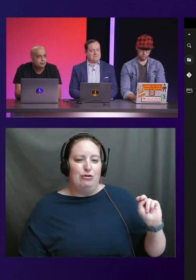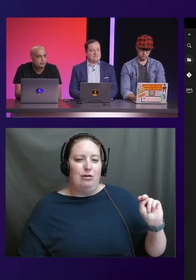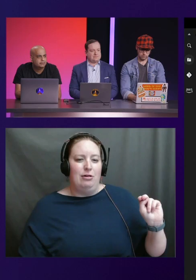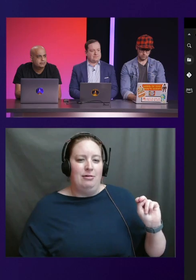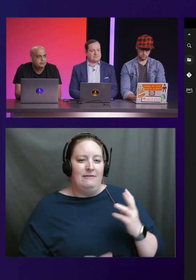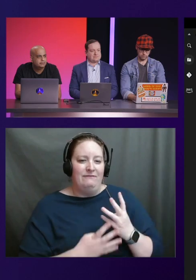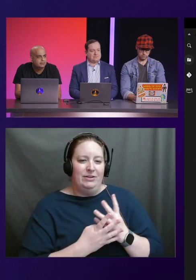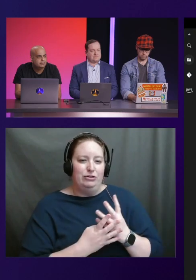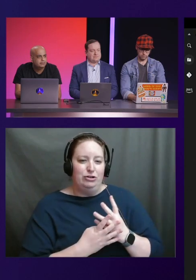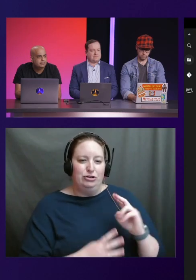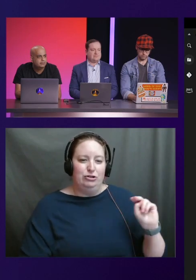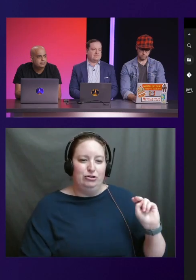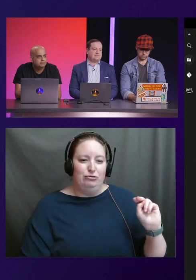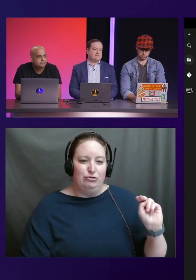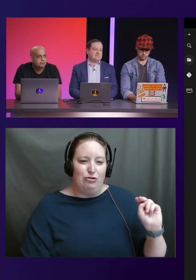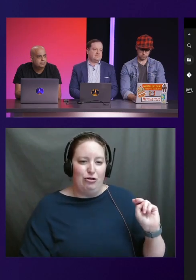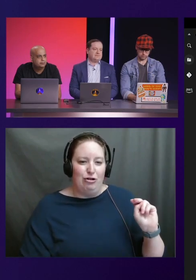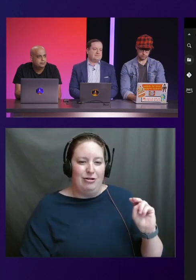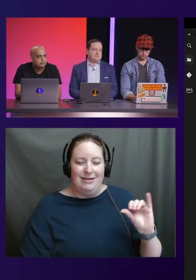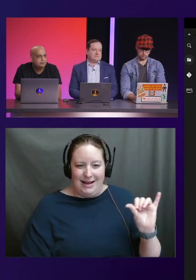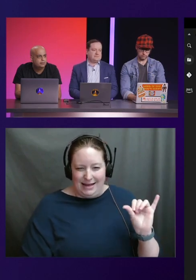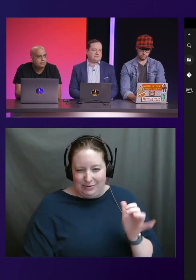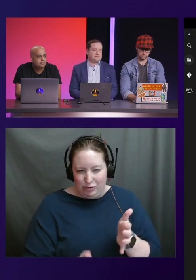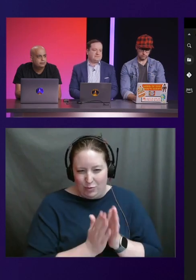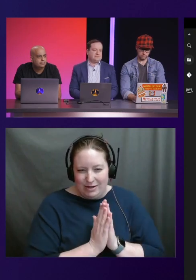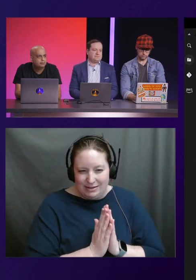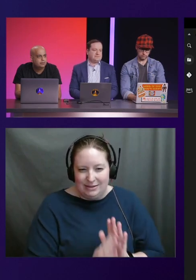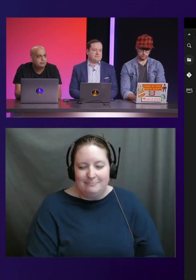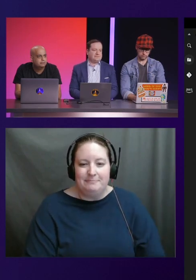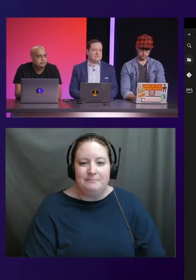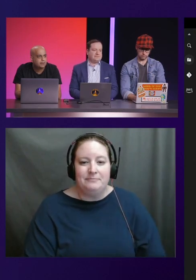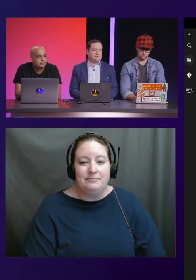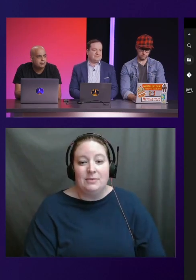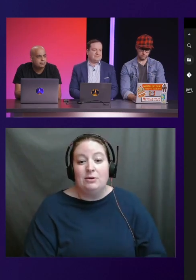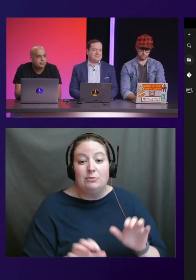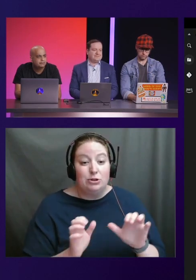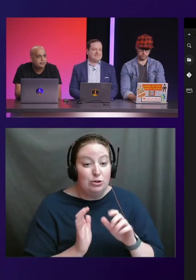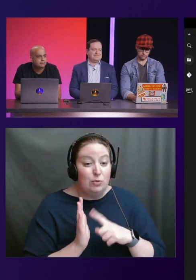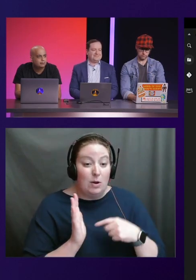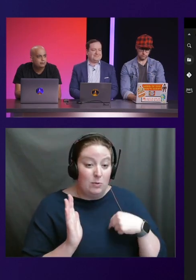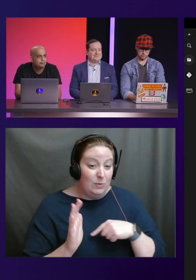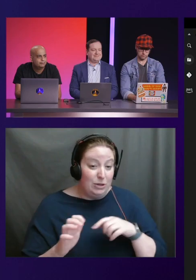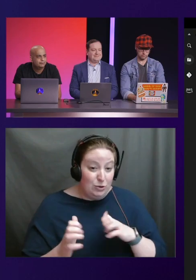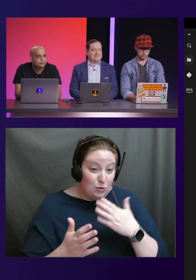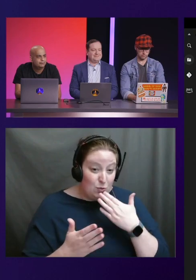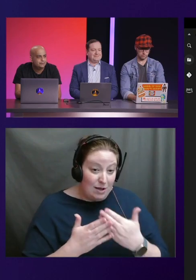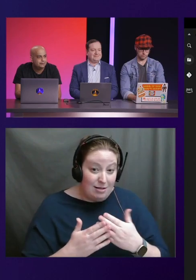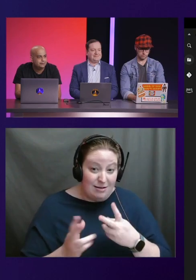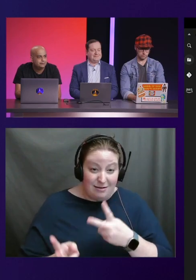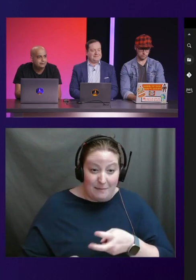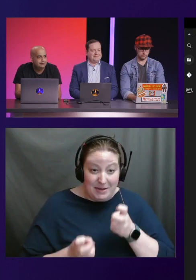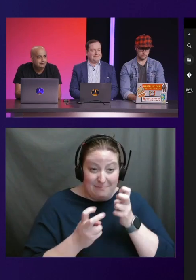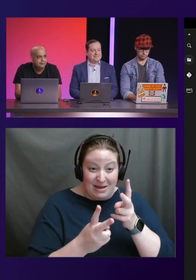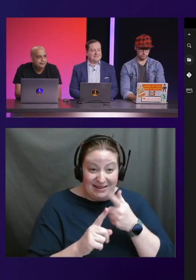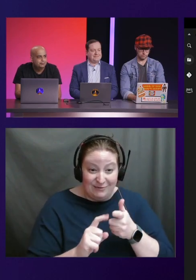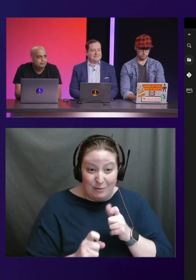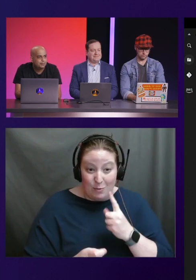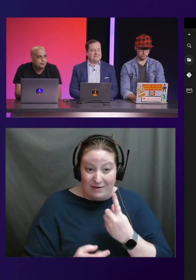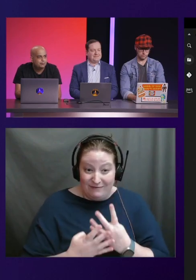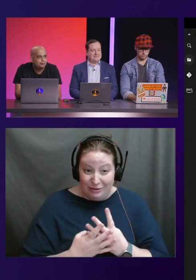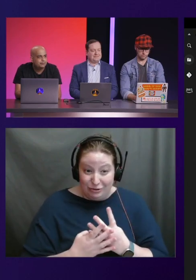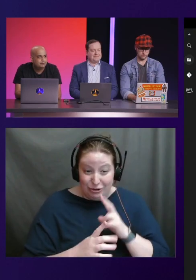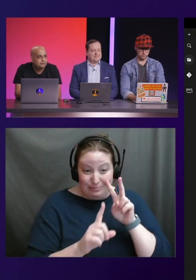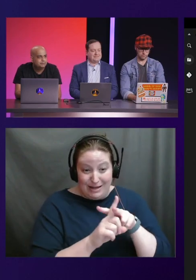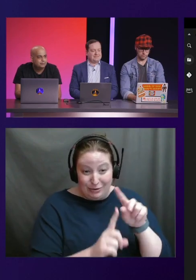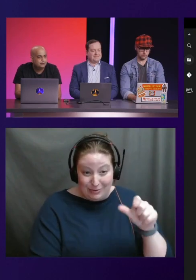as requested. I'm going to do what we all do really well, which is copy and paste that from one filter to the other.